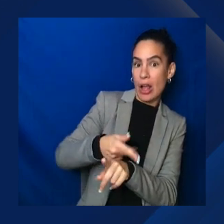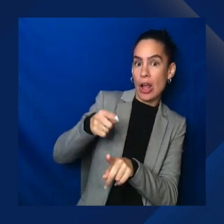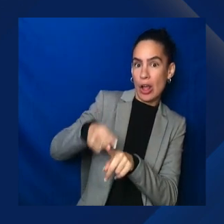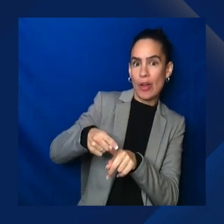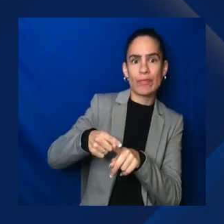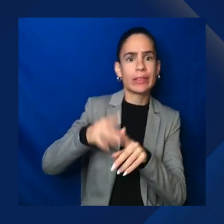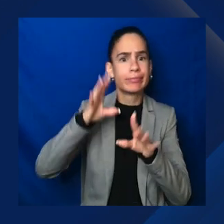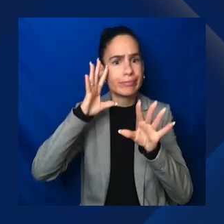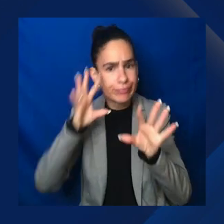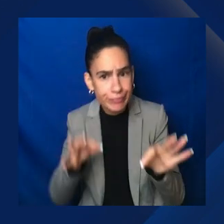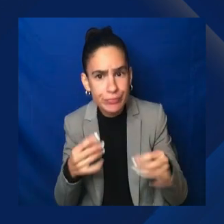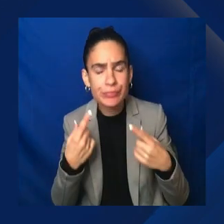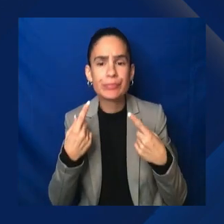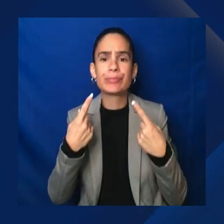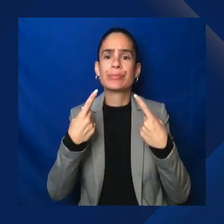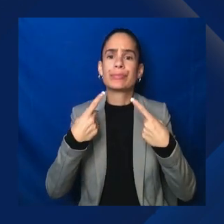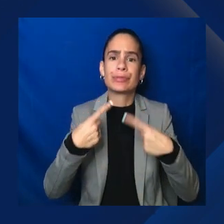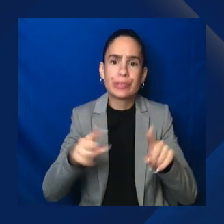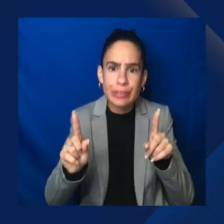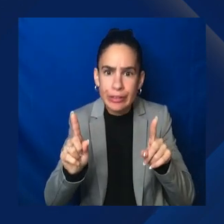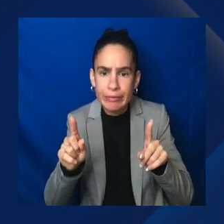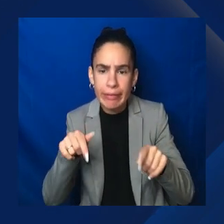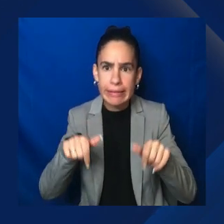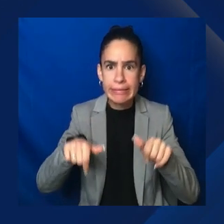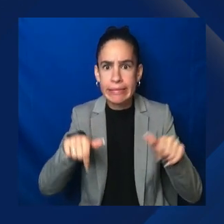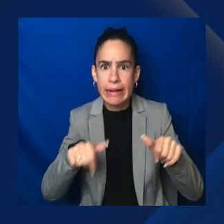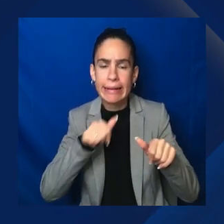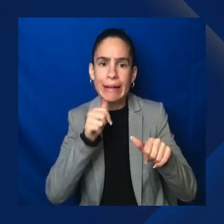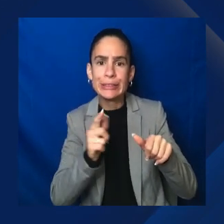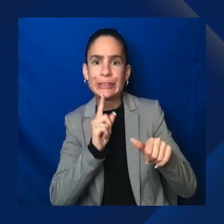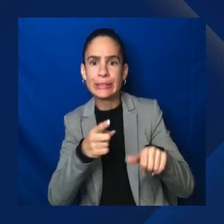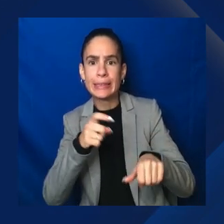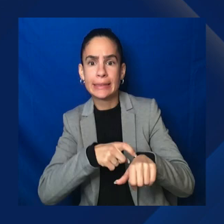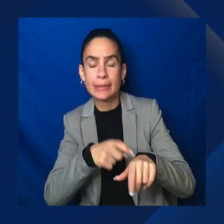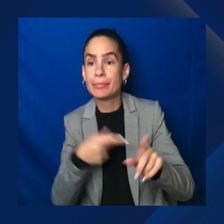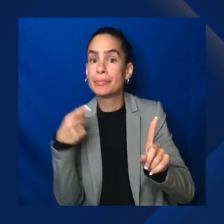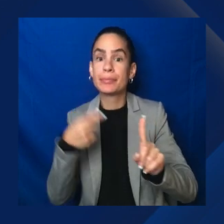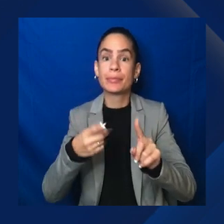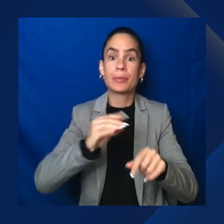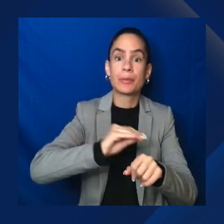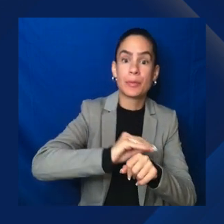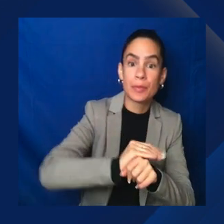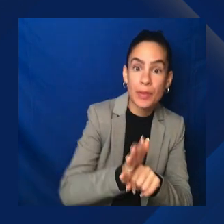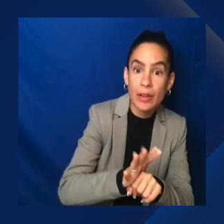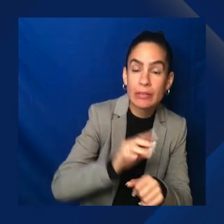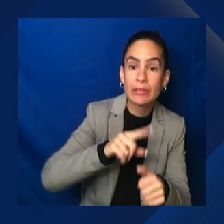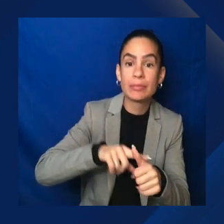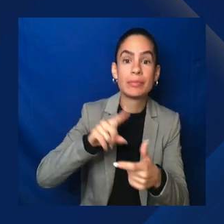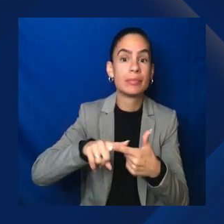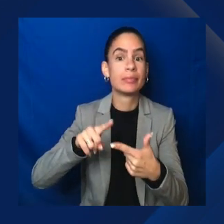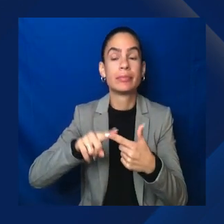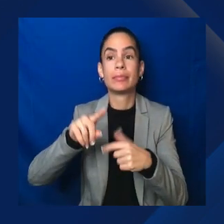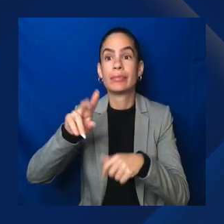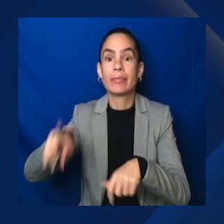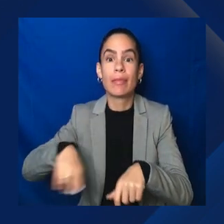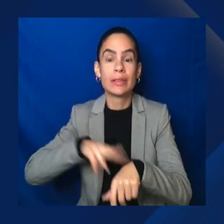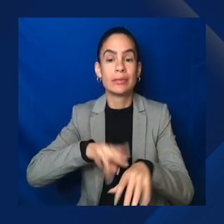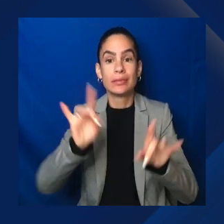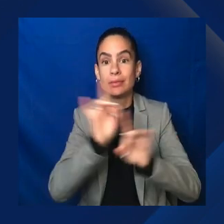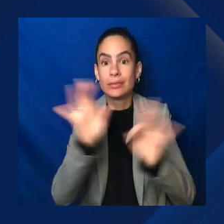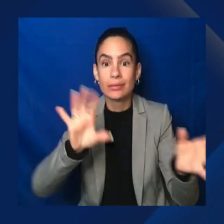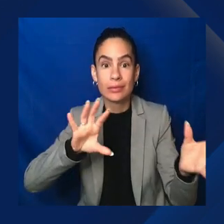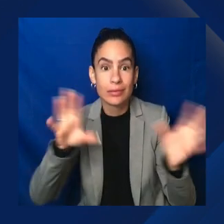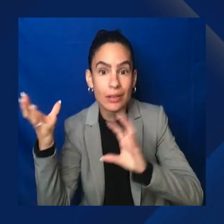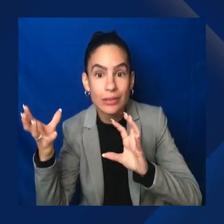or a natural disaster. We really must find innovative ways to provide healthcare services